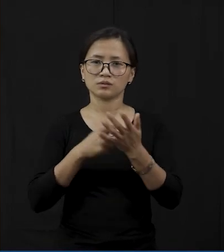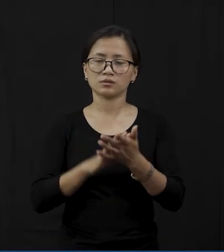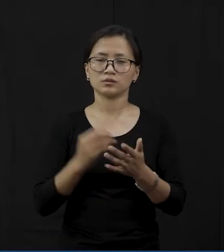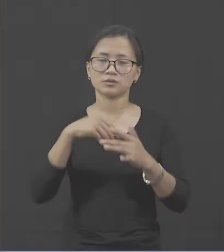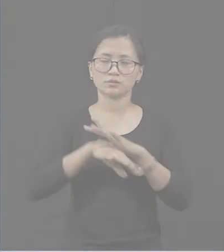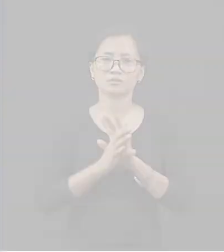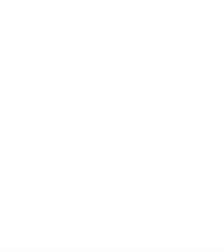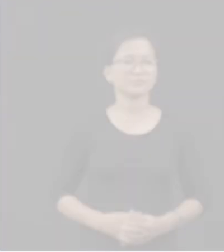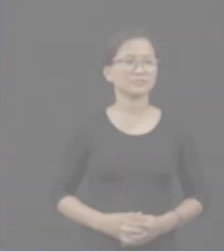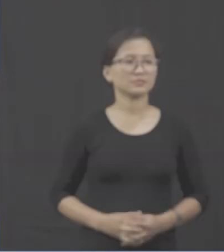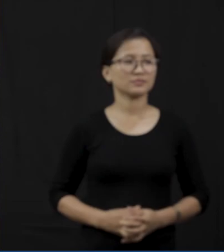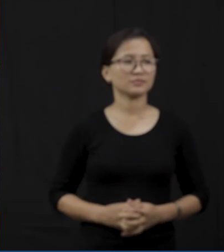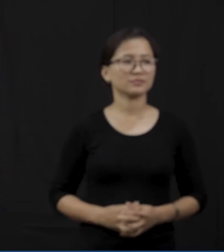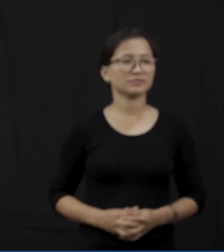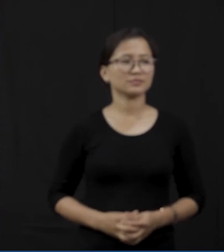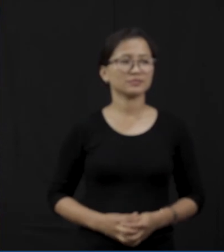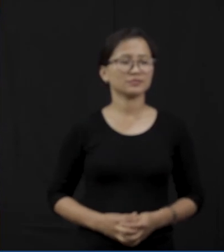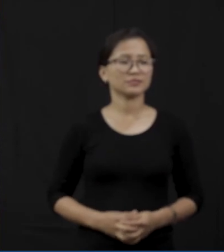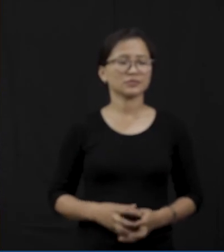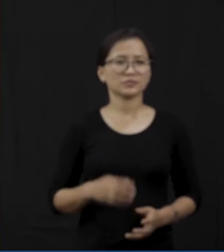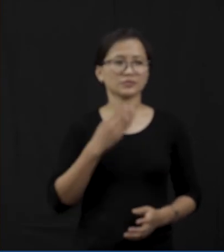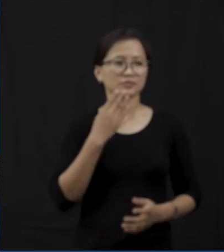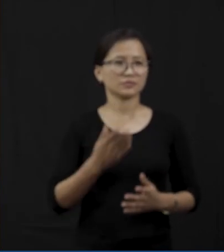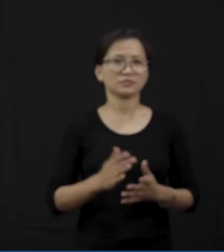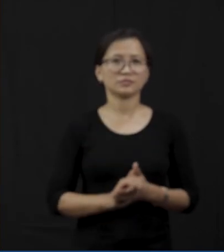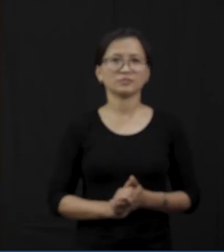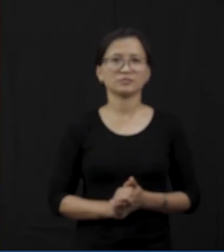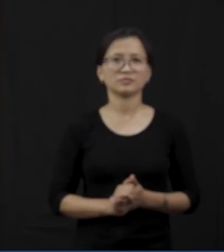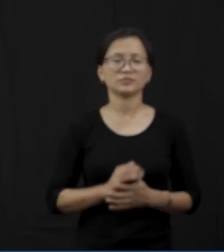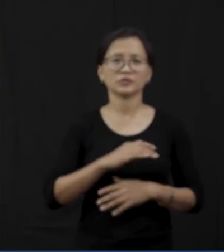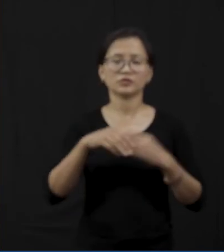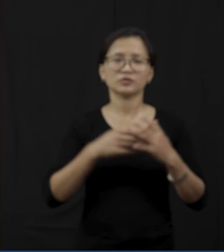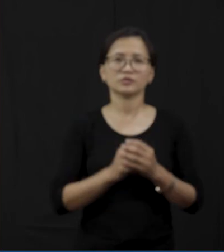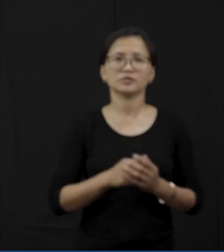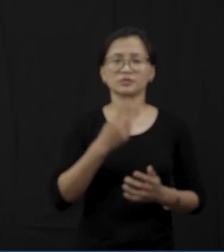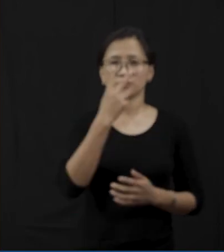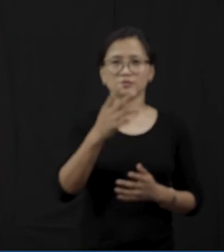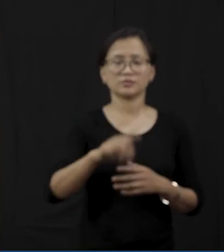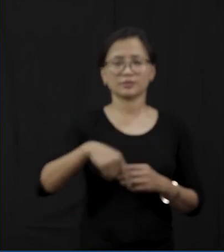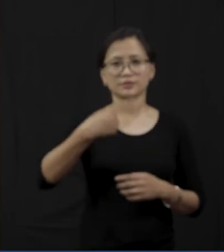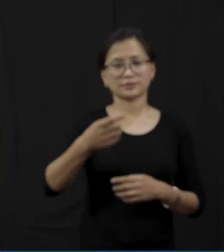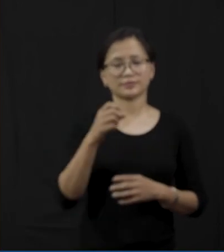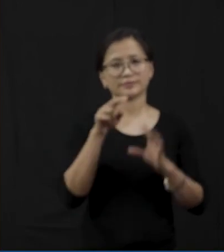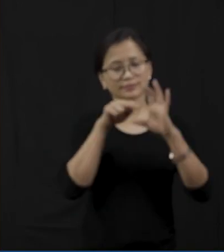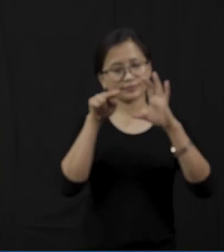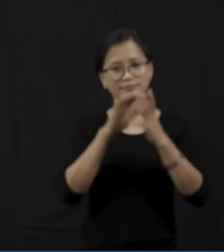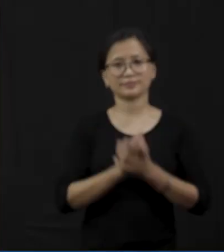Okay, so thank you class. That's all for today. See you in the next class.